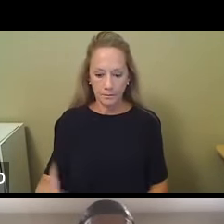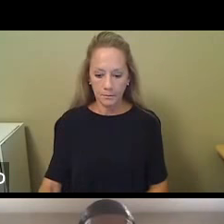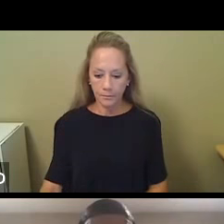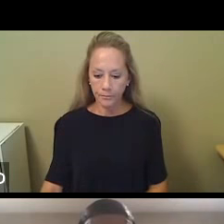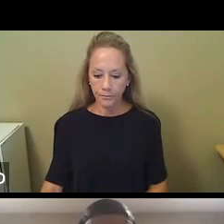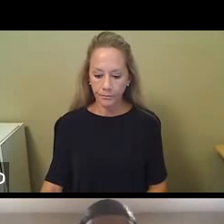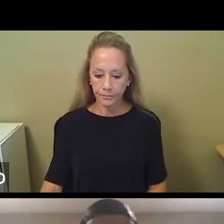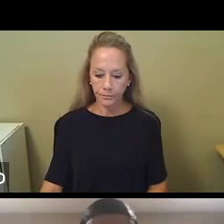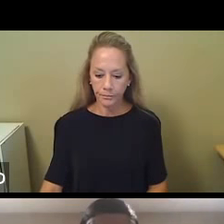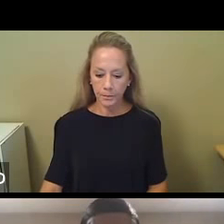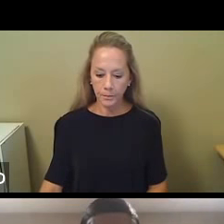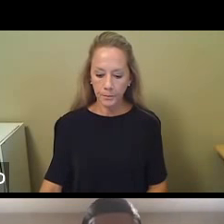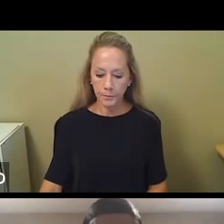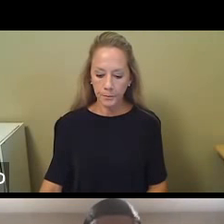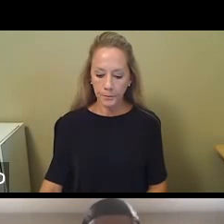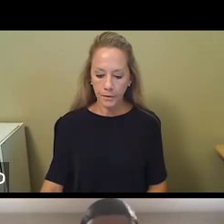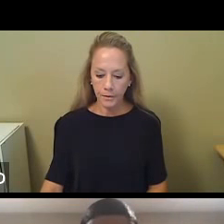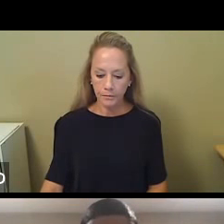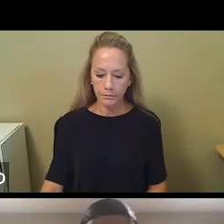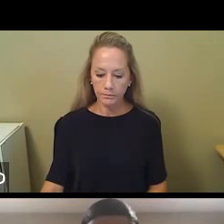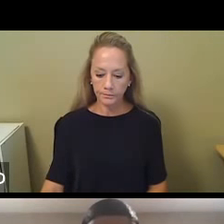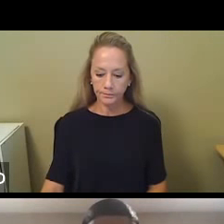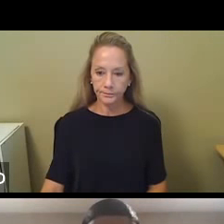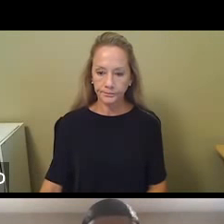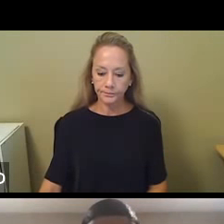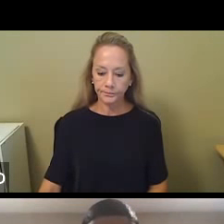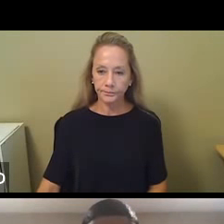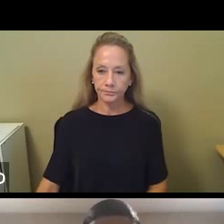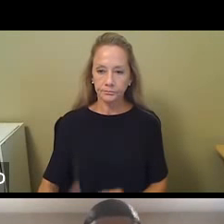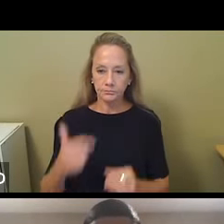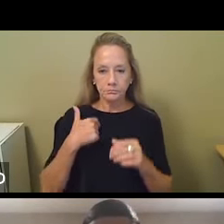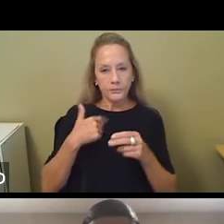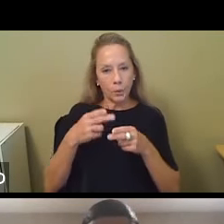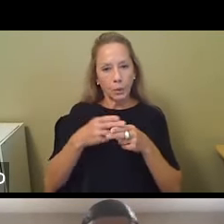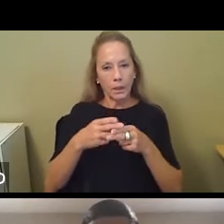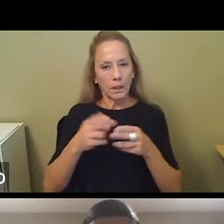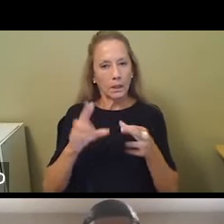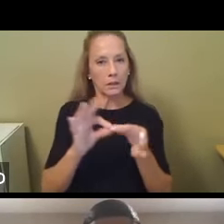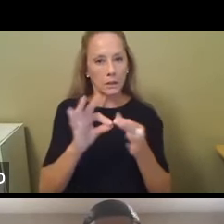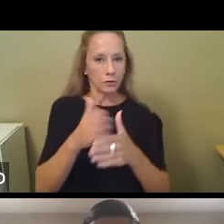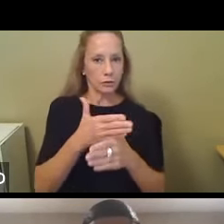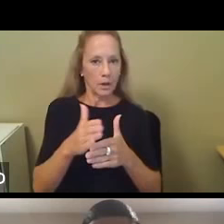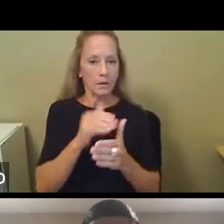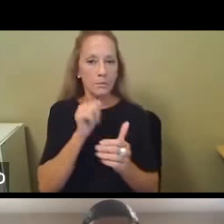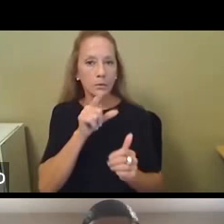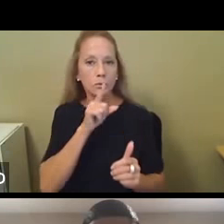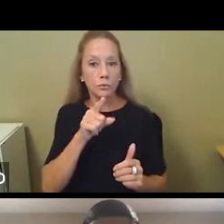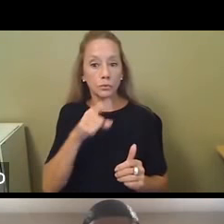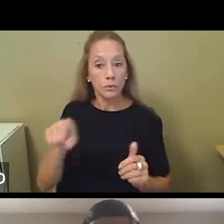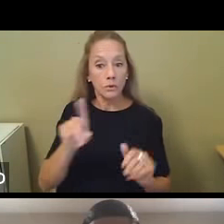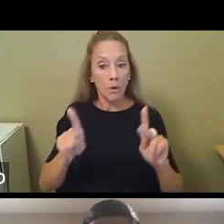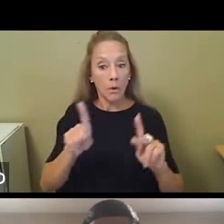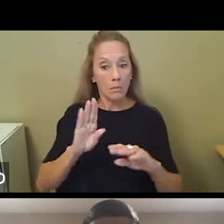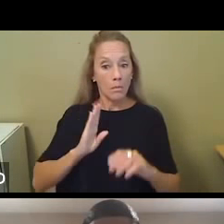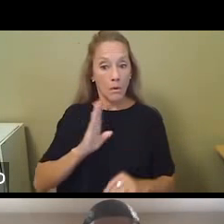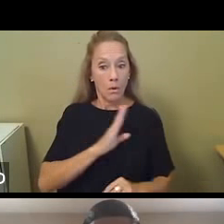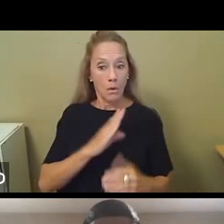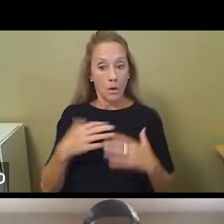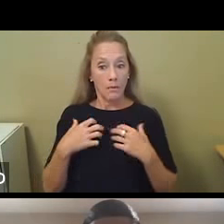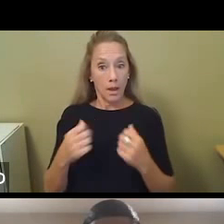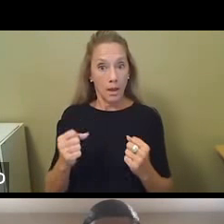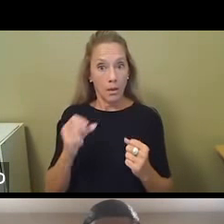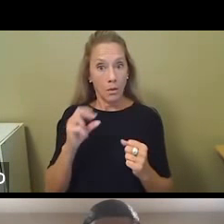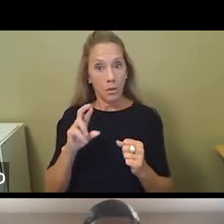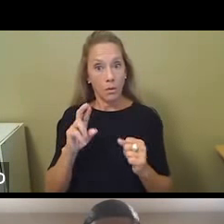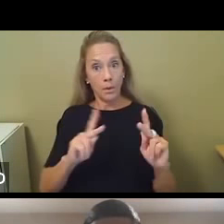And I just wanted to share something really quickly that I'm not sure if other folks on the Board of Health or anyone that happens to be watching the public